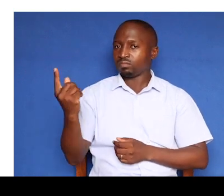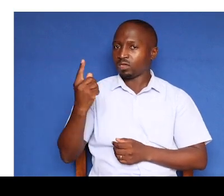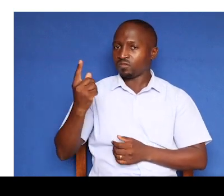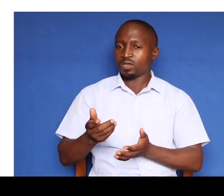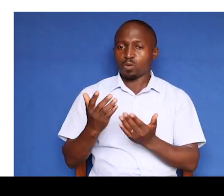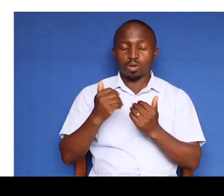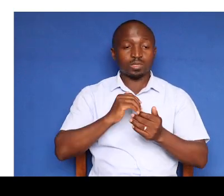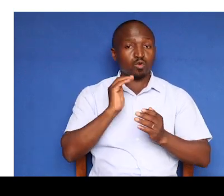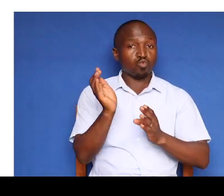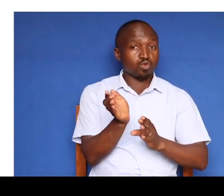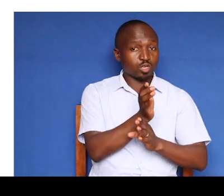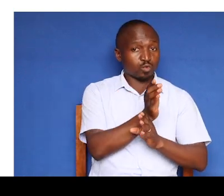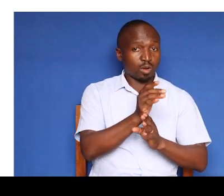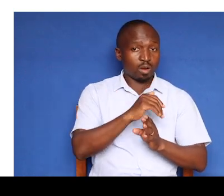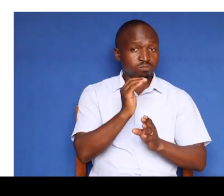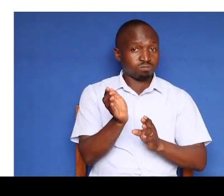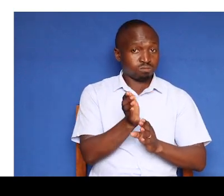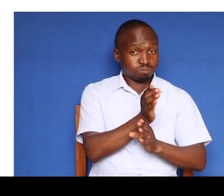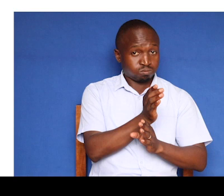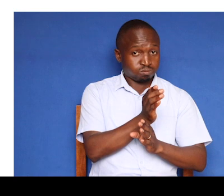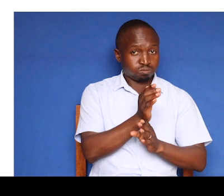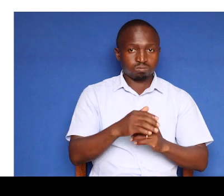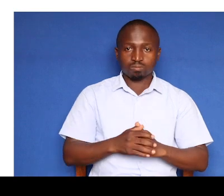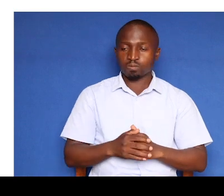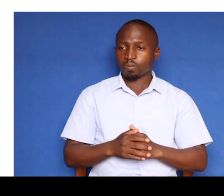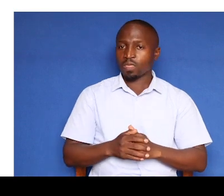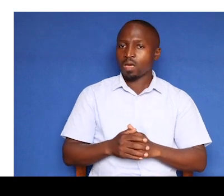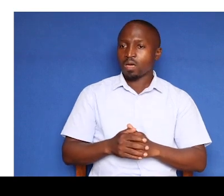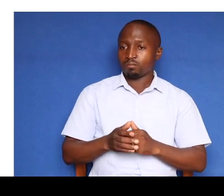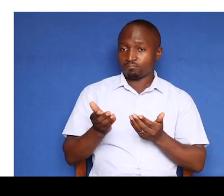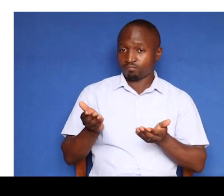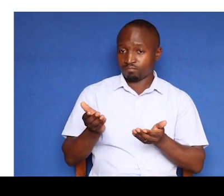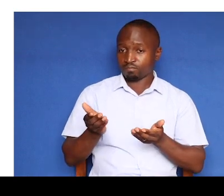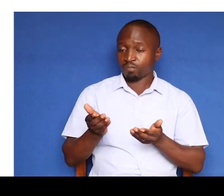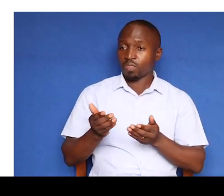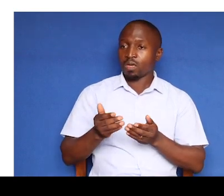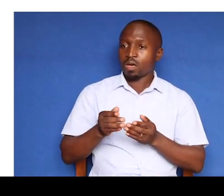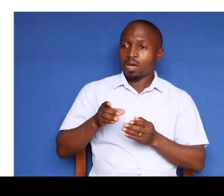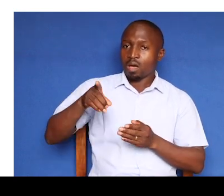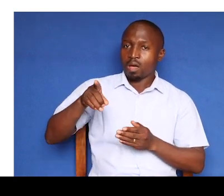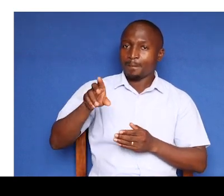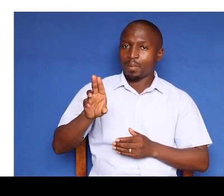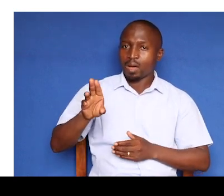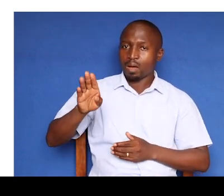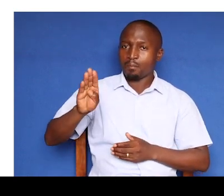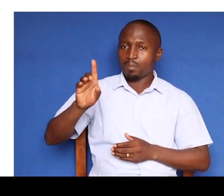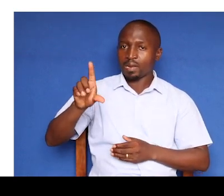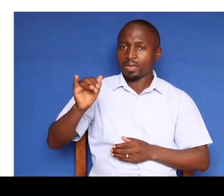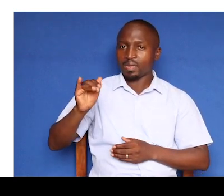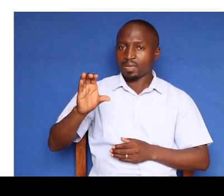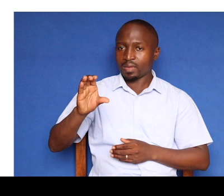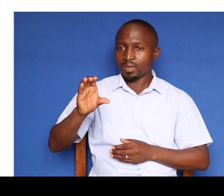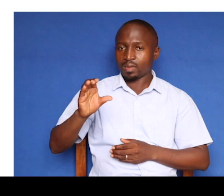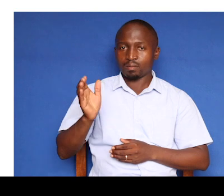different methods on how public debt can be redeemed. What is public debt? Public debt is